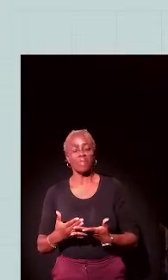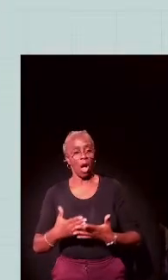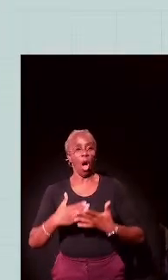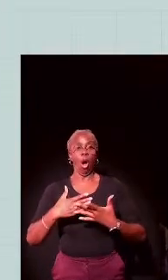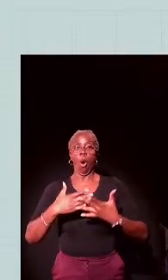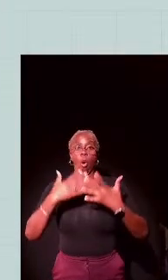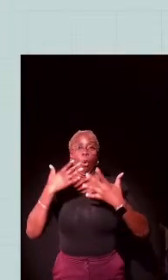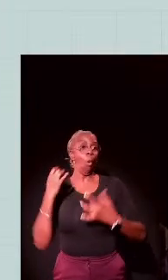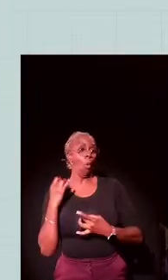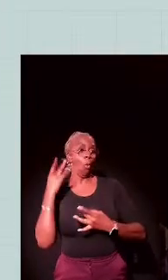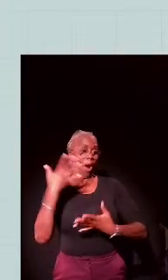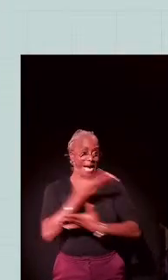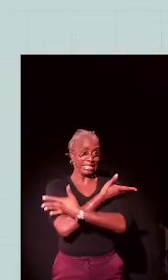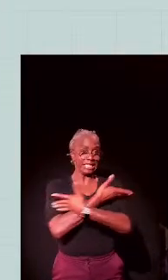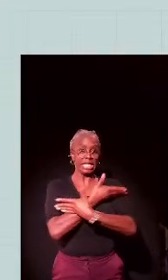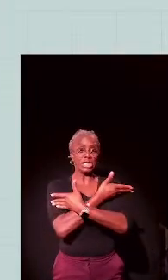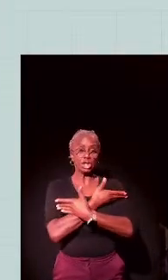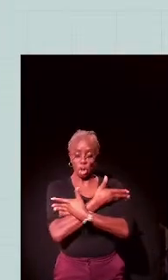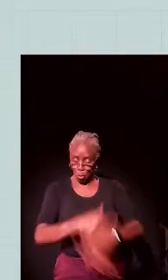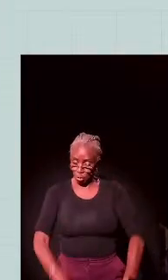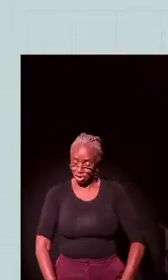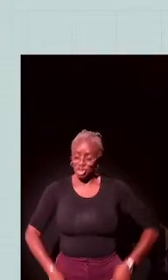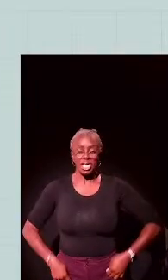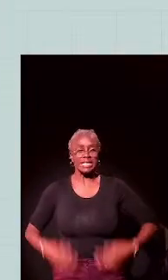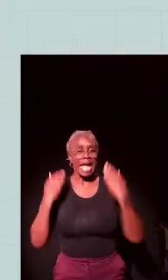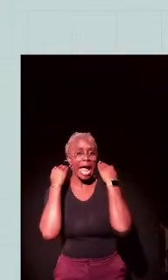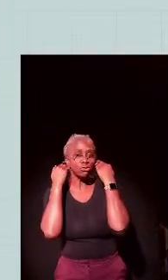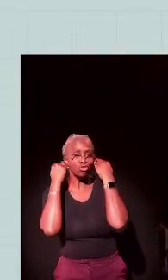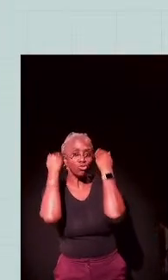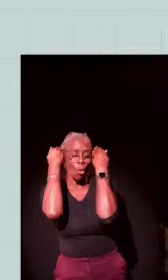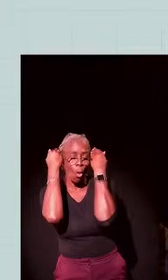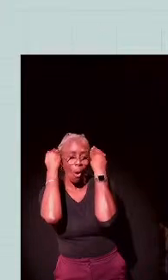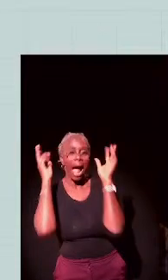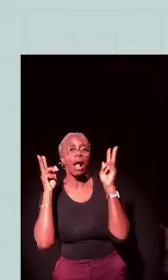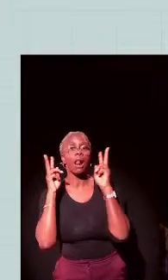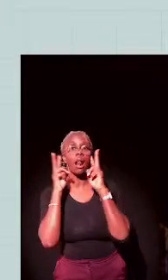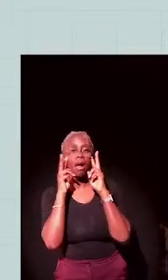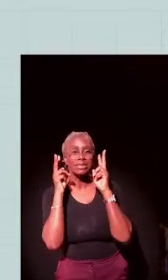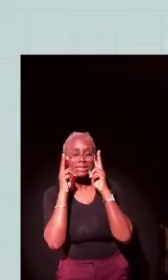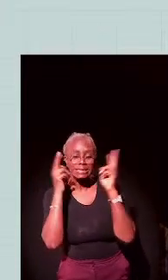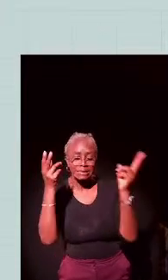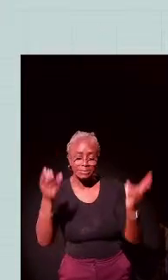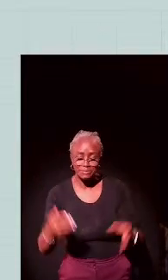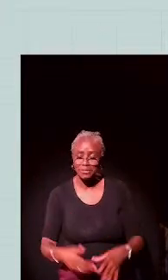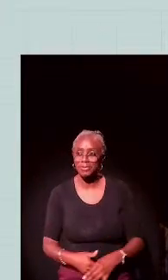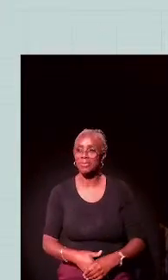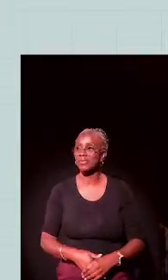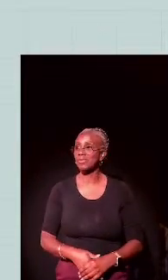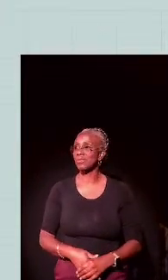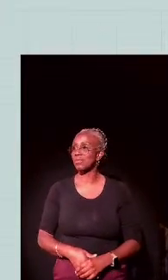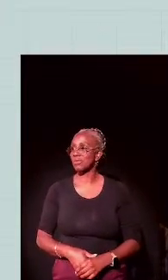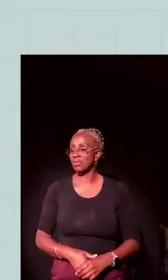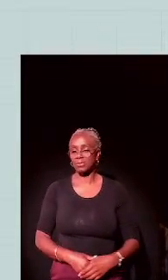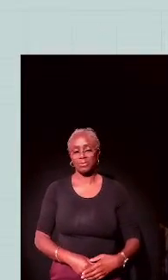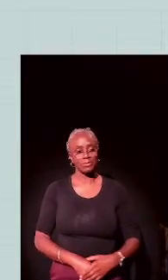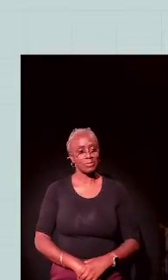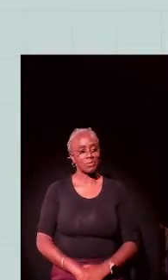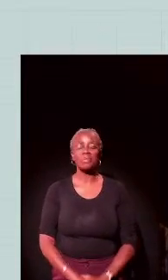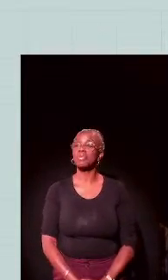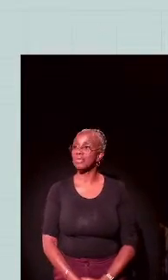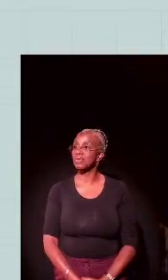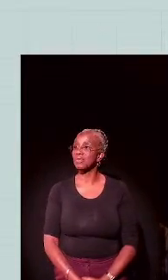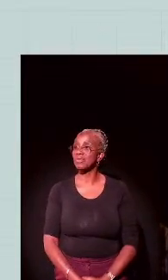T-shirt with blue jeans, and I have short hair, and I wear glasses. So yeah, that's a bit of